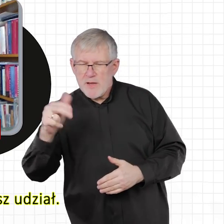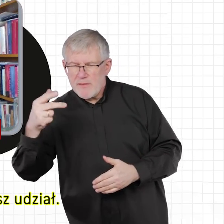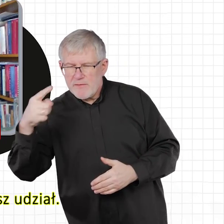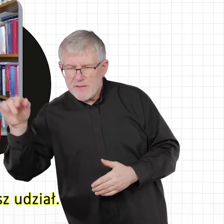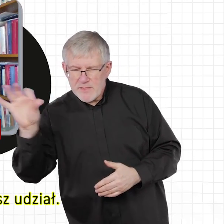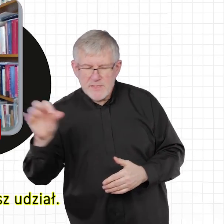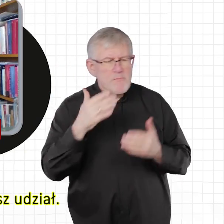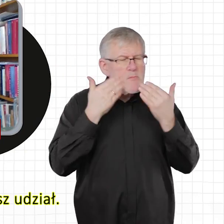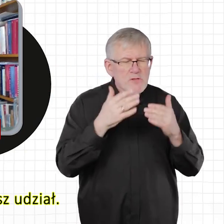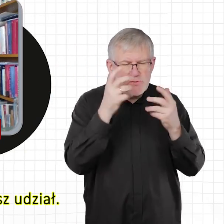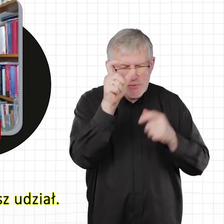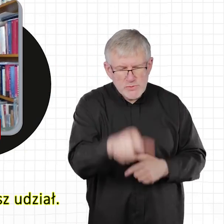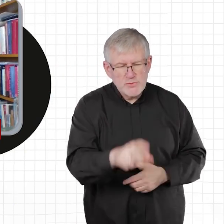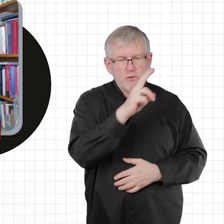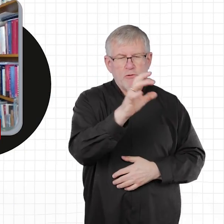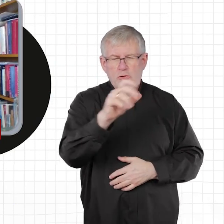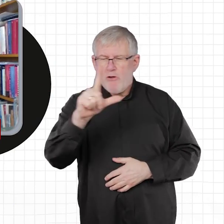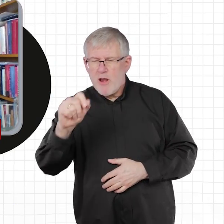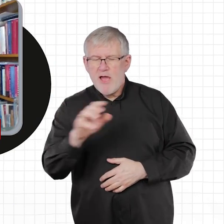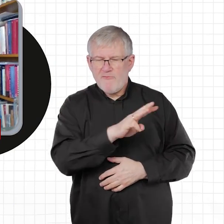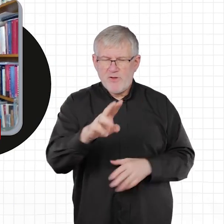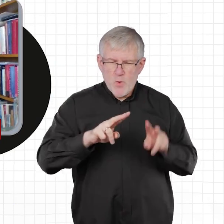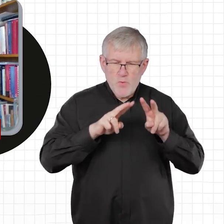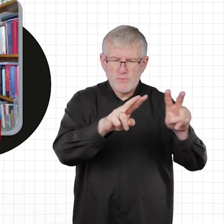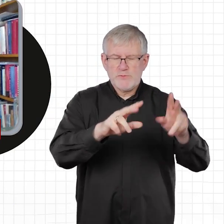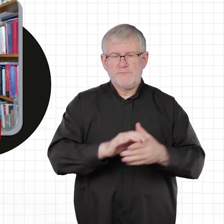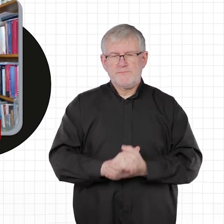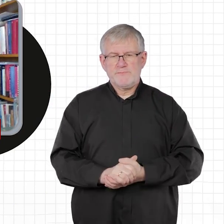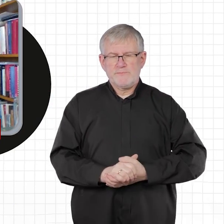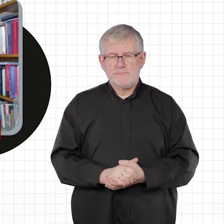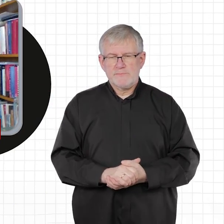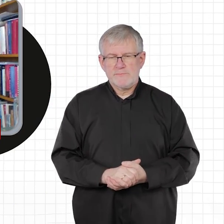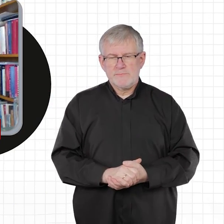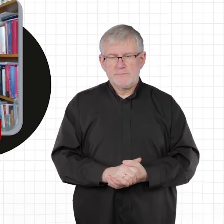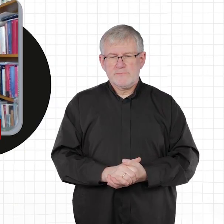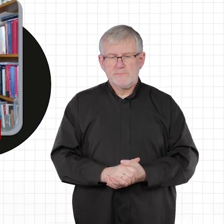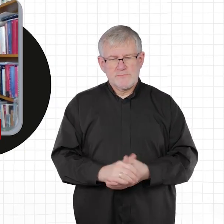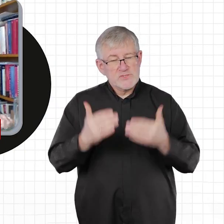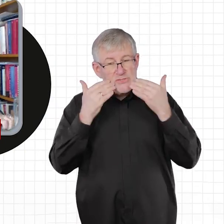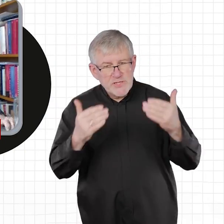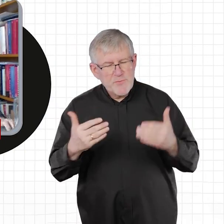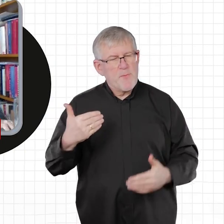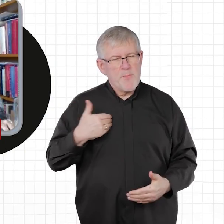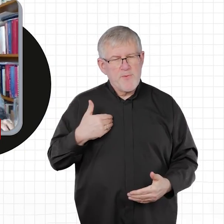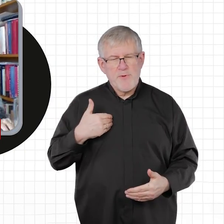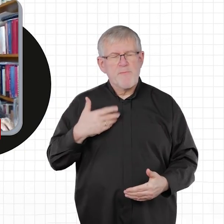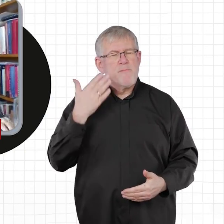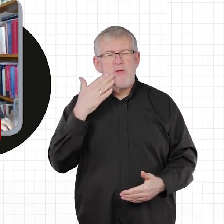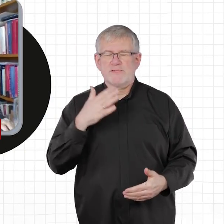participation. Of course, it was very nice being with you. We are very proud to be your